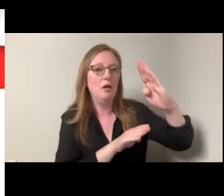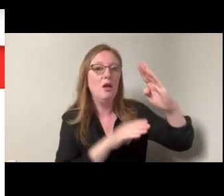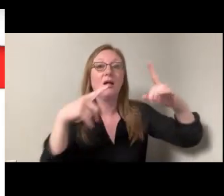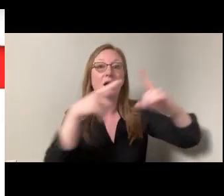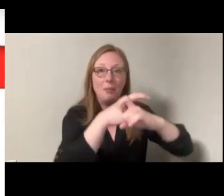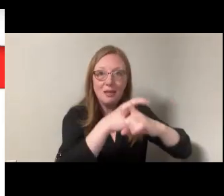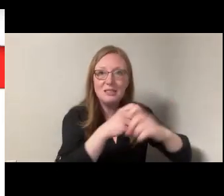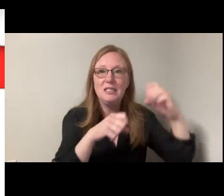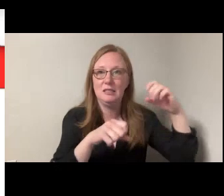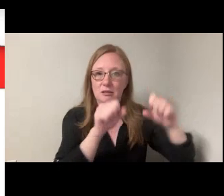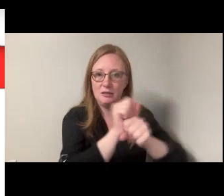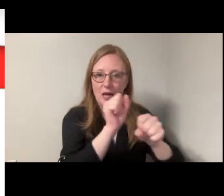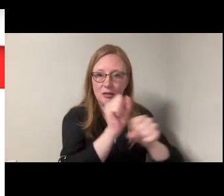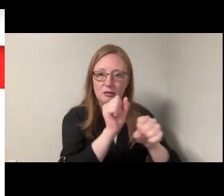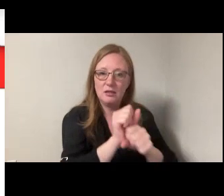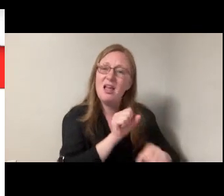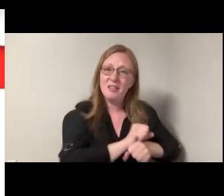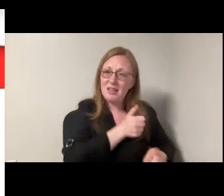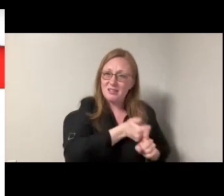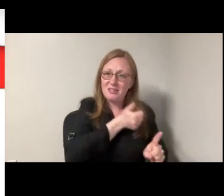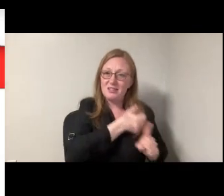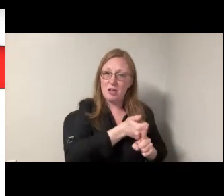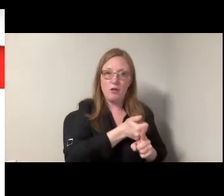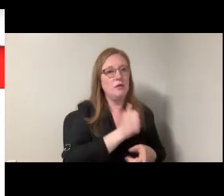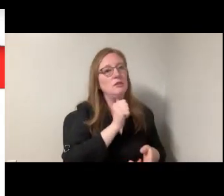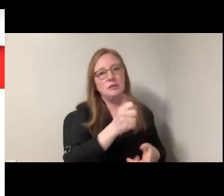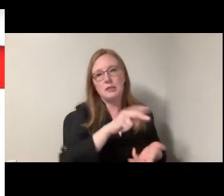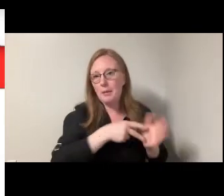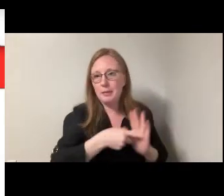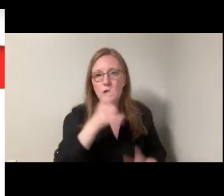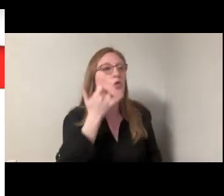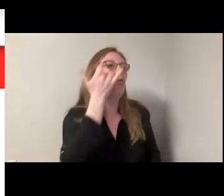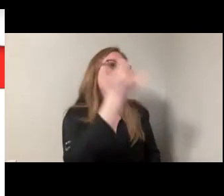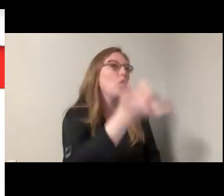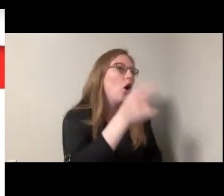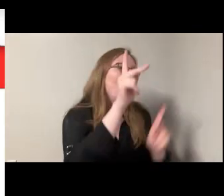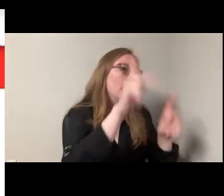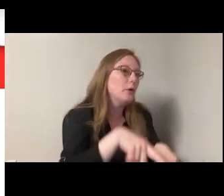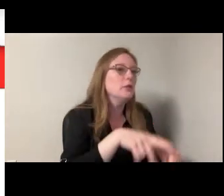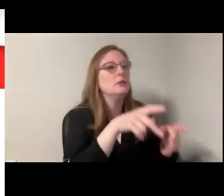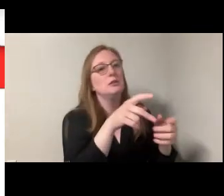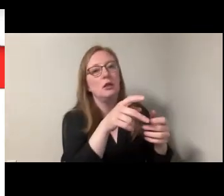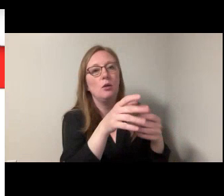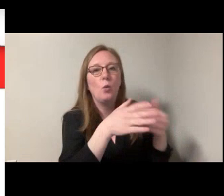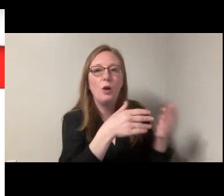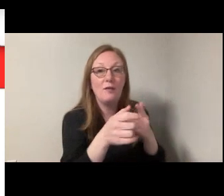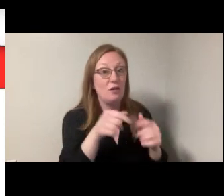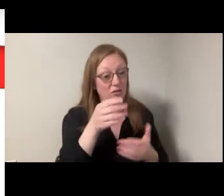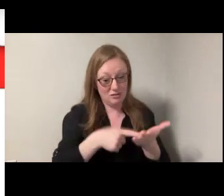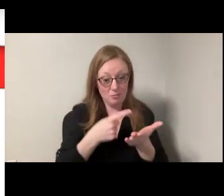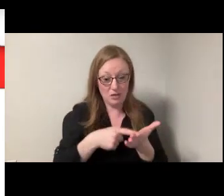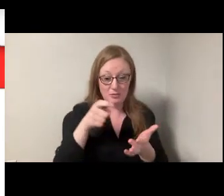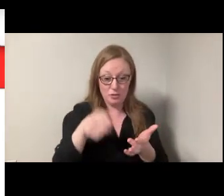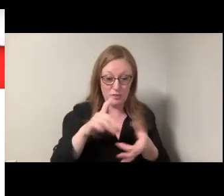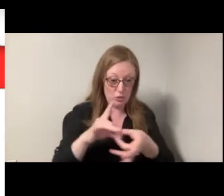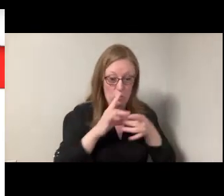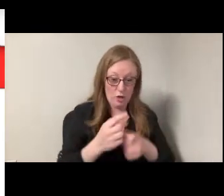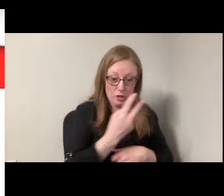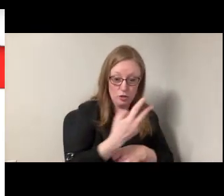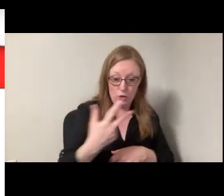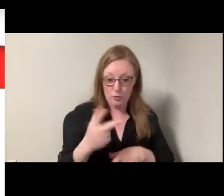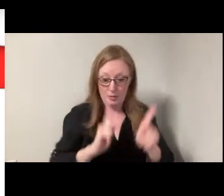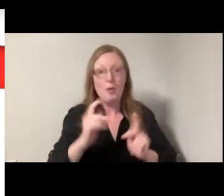task. The task is not go in there and call somebody up and get it referred. Some of these tasks require coordinating with 2 or 3 people if you could